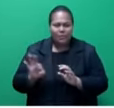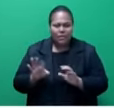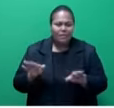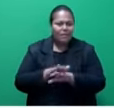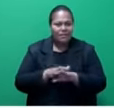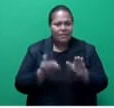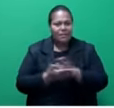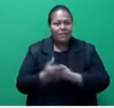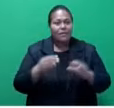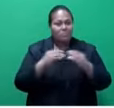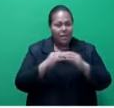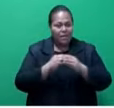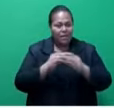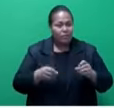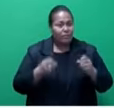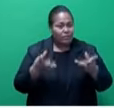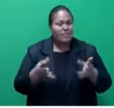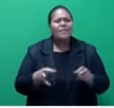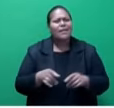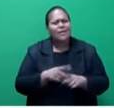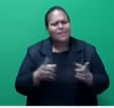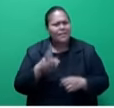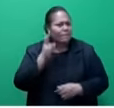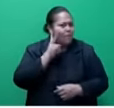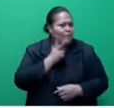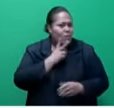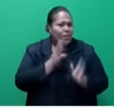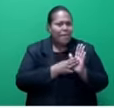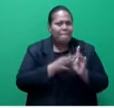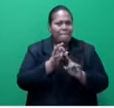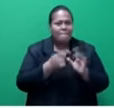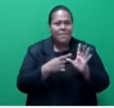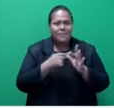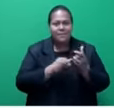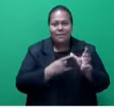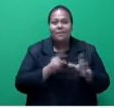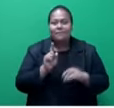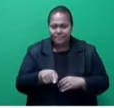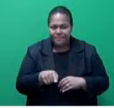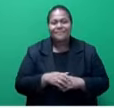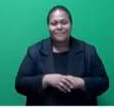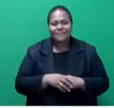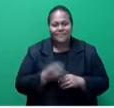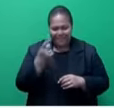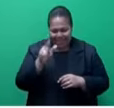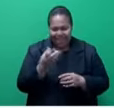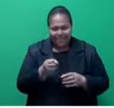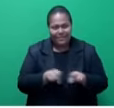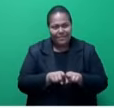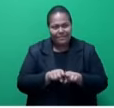supervision. Things like M-Pesa comes to mind. We have, Mr. Speaker, so interestingly enough, even